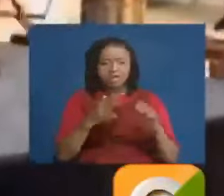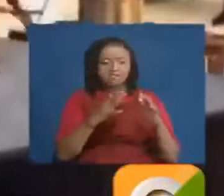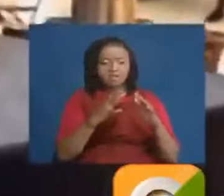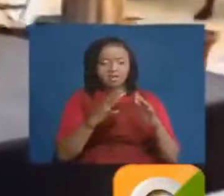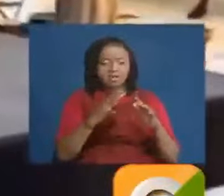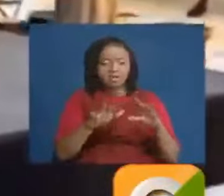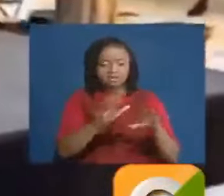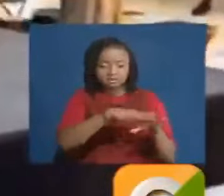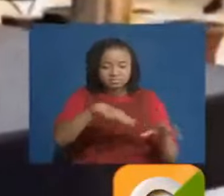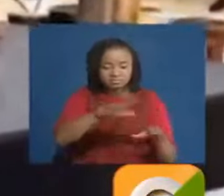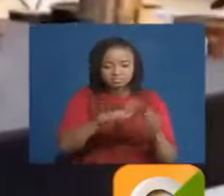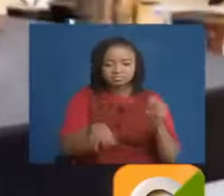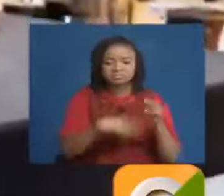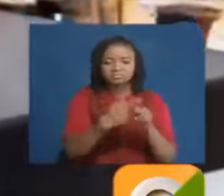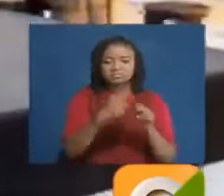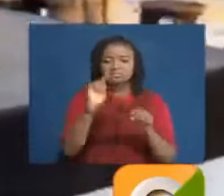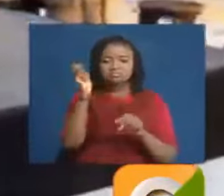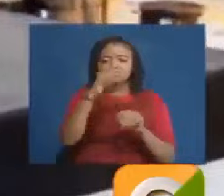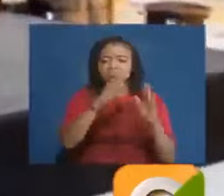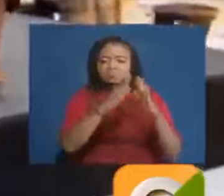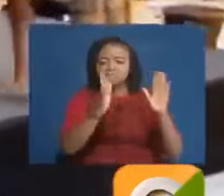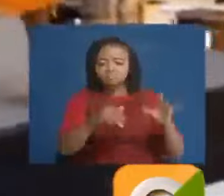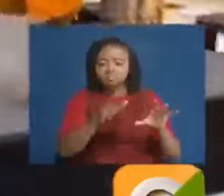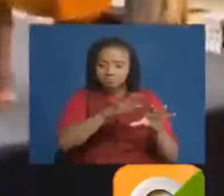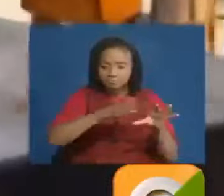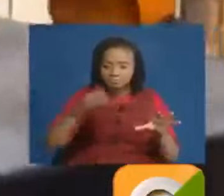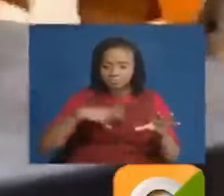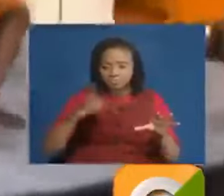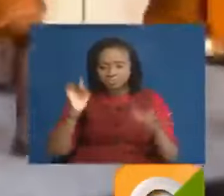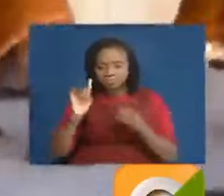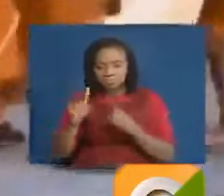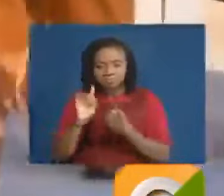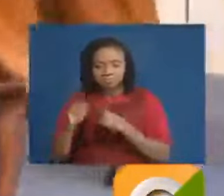House, members querying whether there was value for money in the